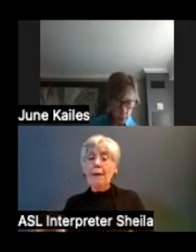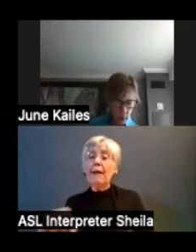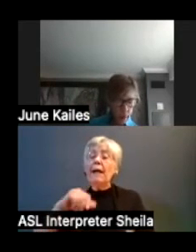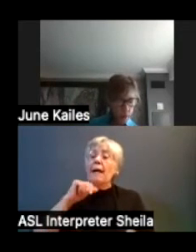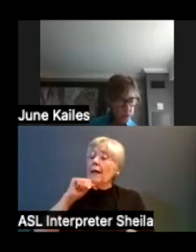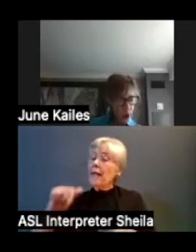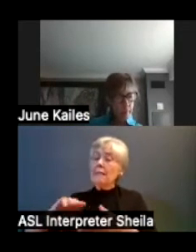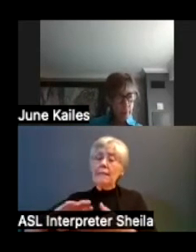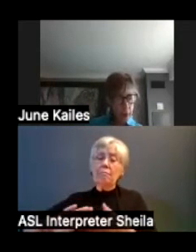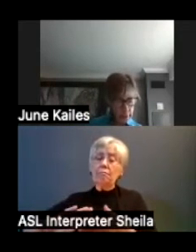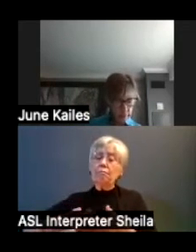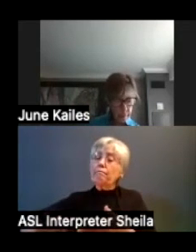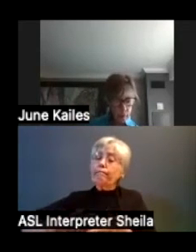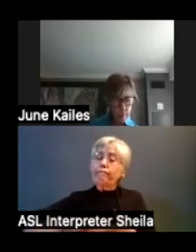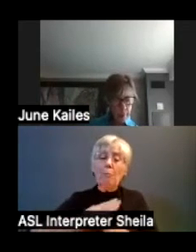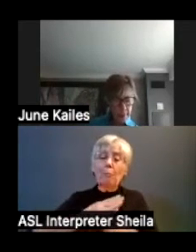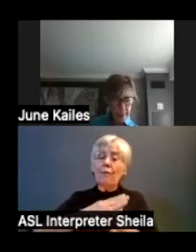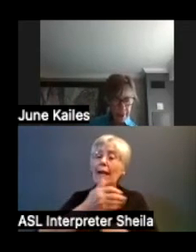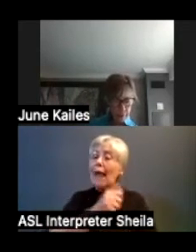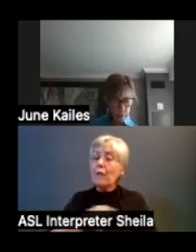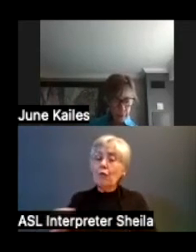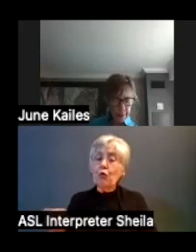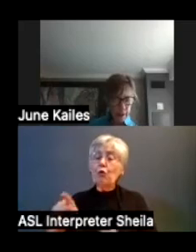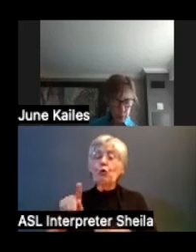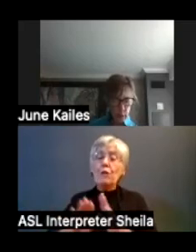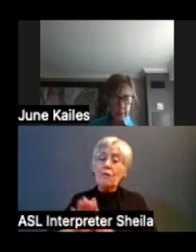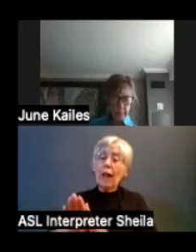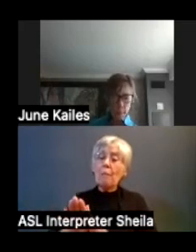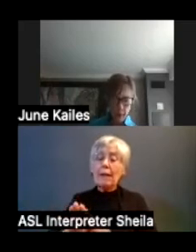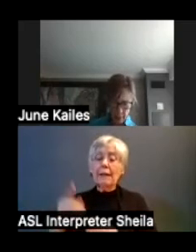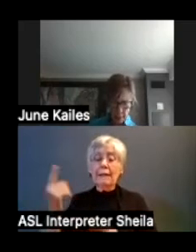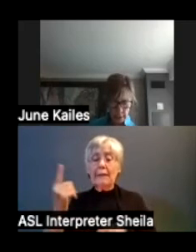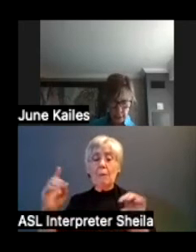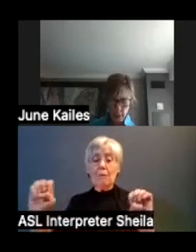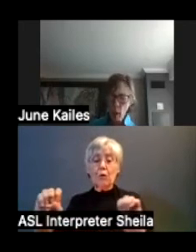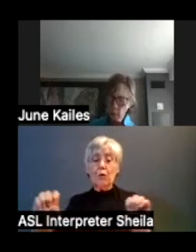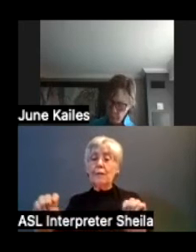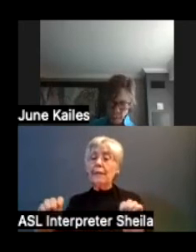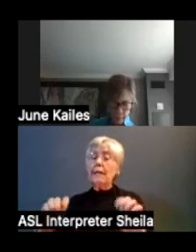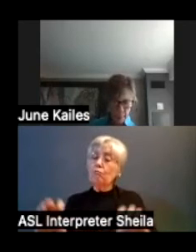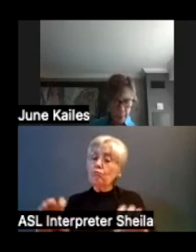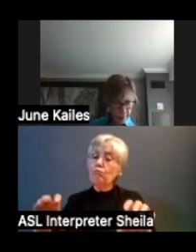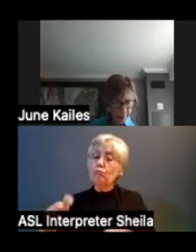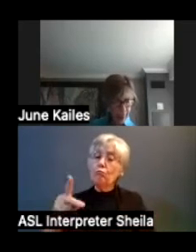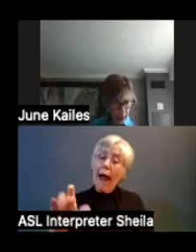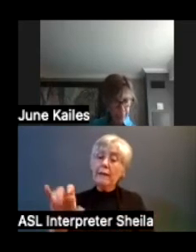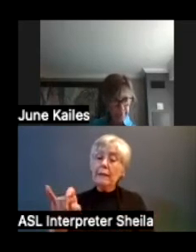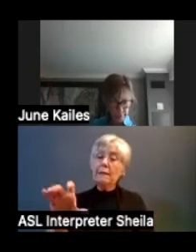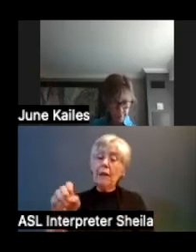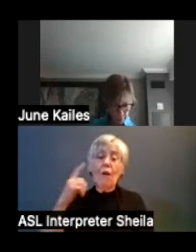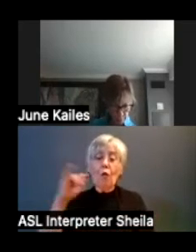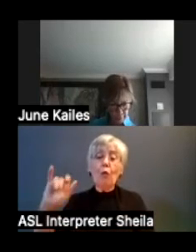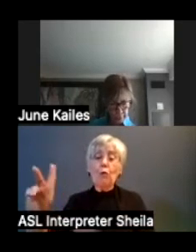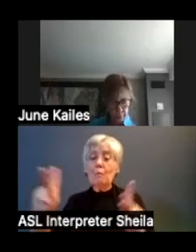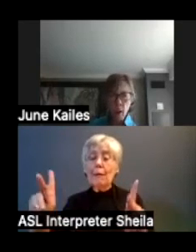you, from developing and implementing emergency practices for people with access